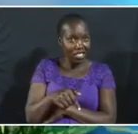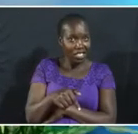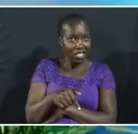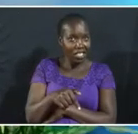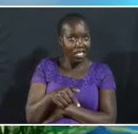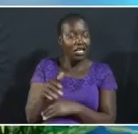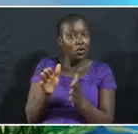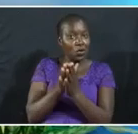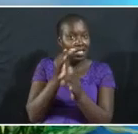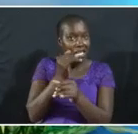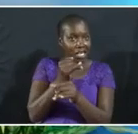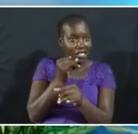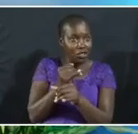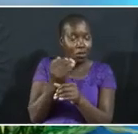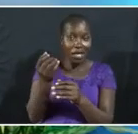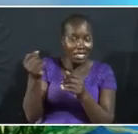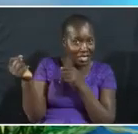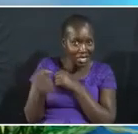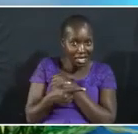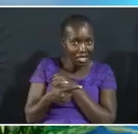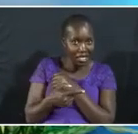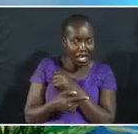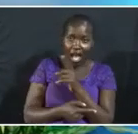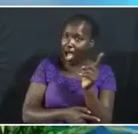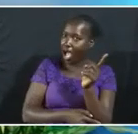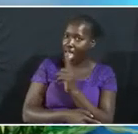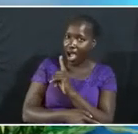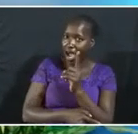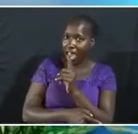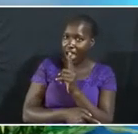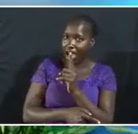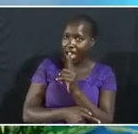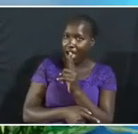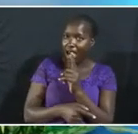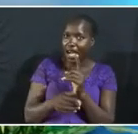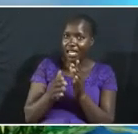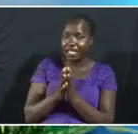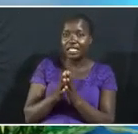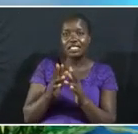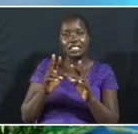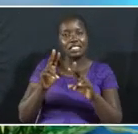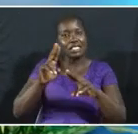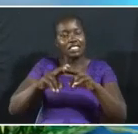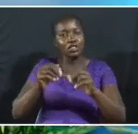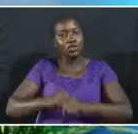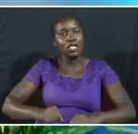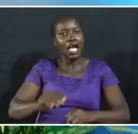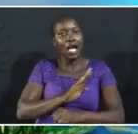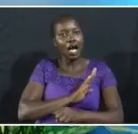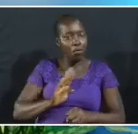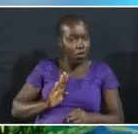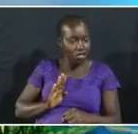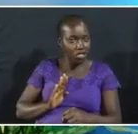with a job and a salary that sits to chair a board.